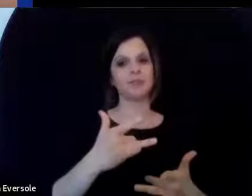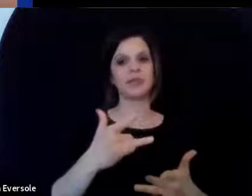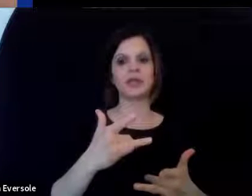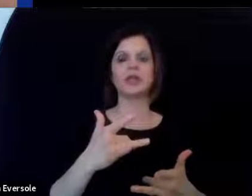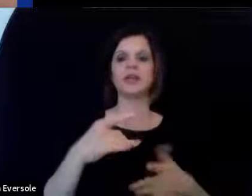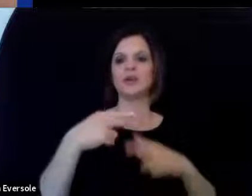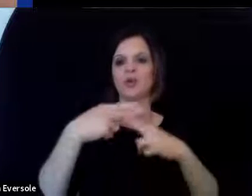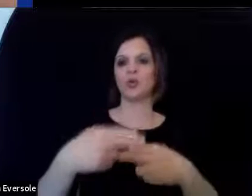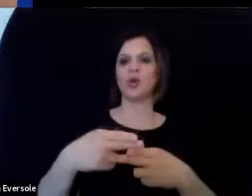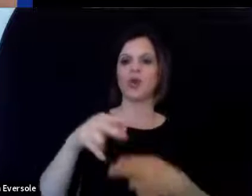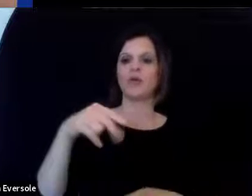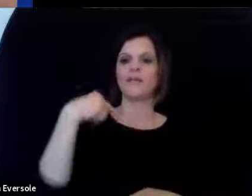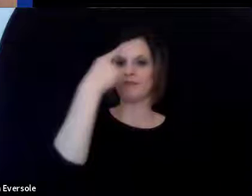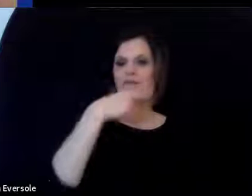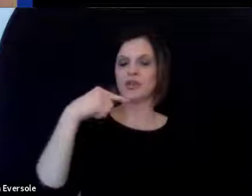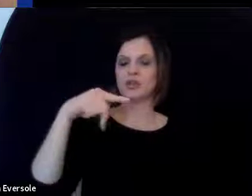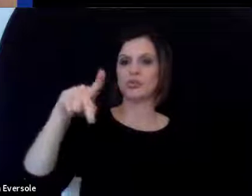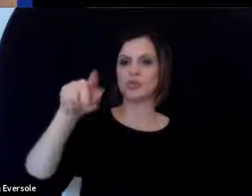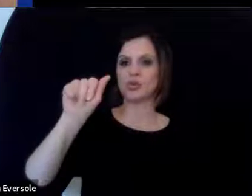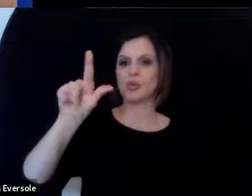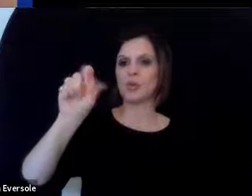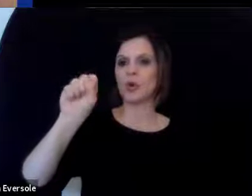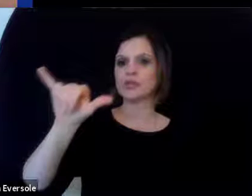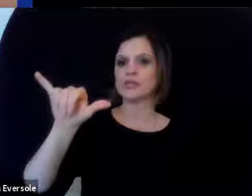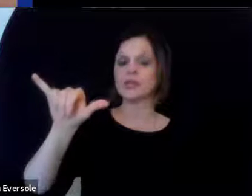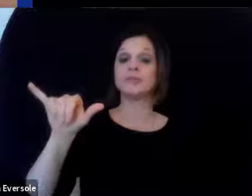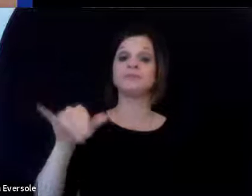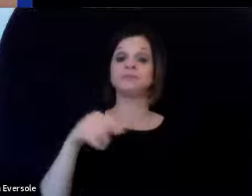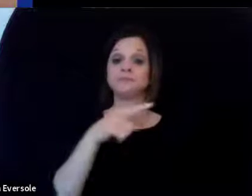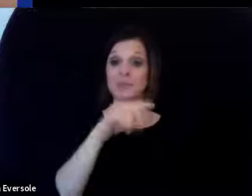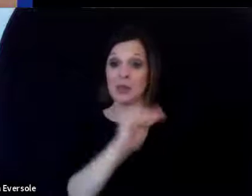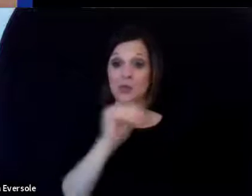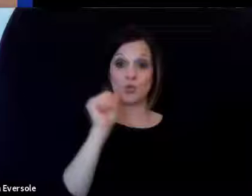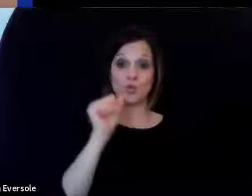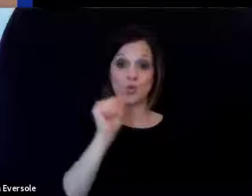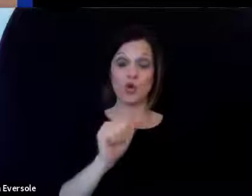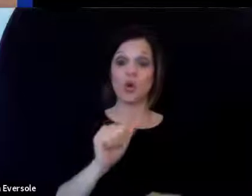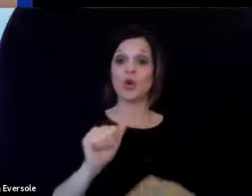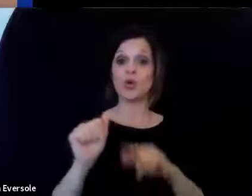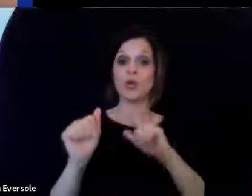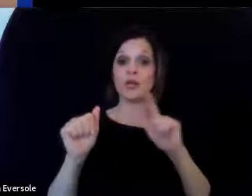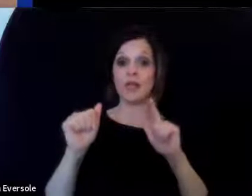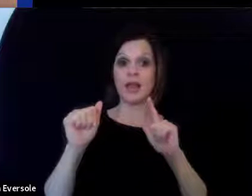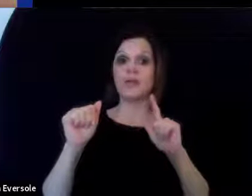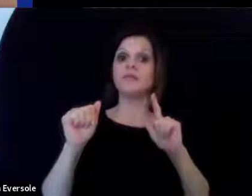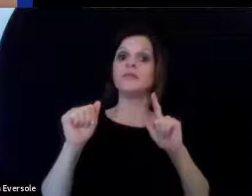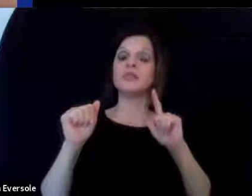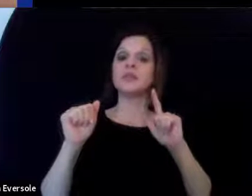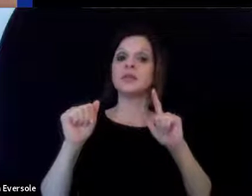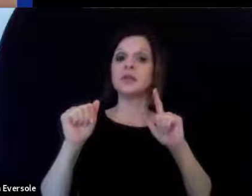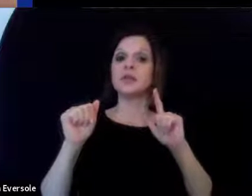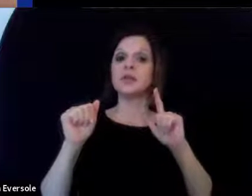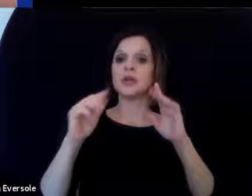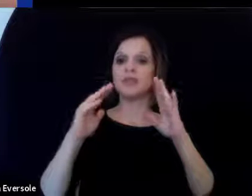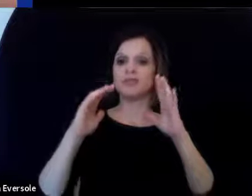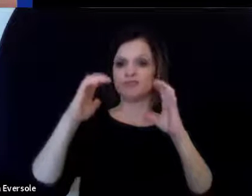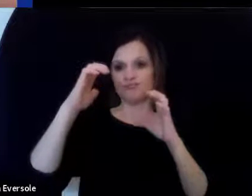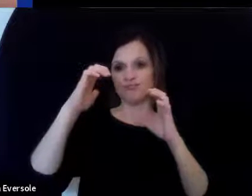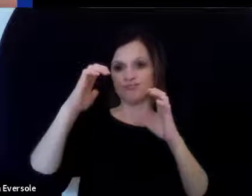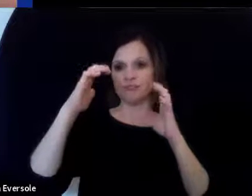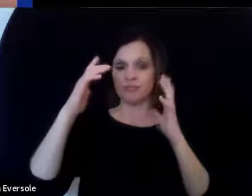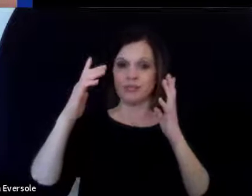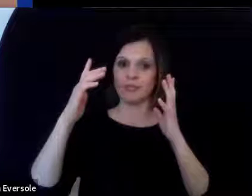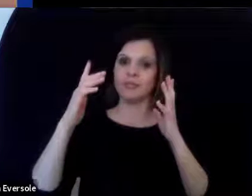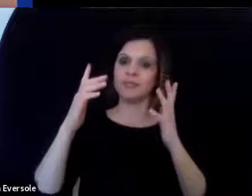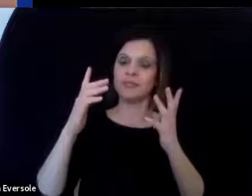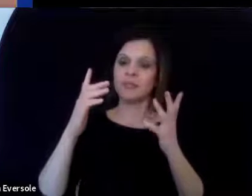facial palsy. In Lacey's picture on the screen, the left side of her face and mouth has some kind of a